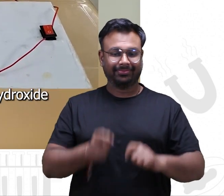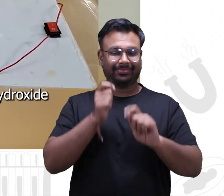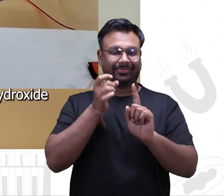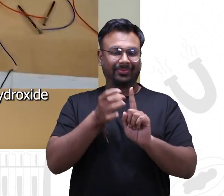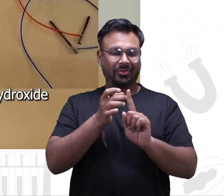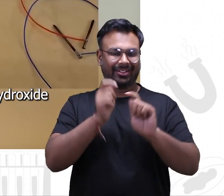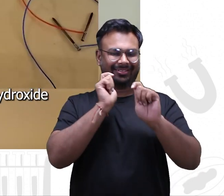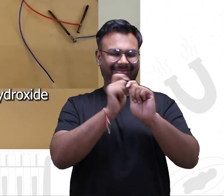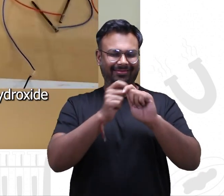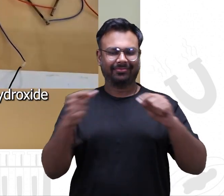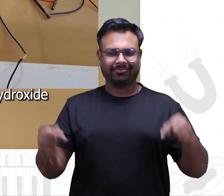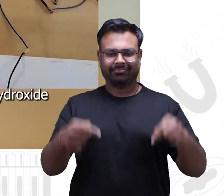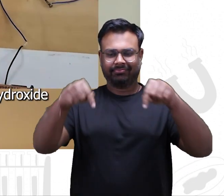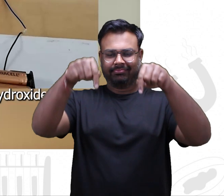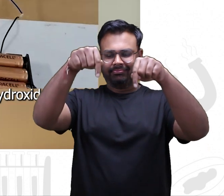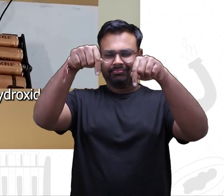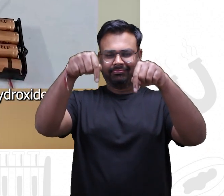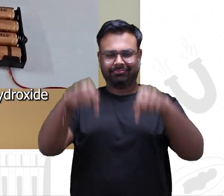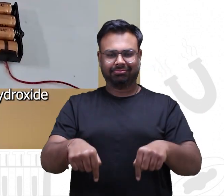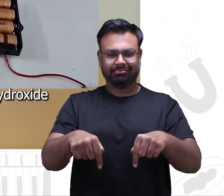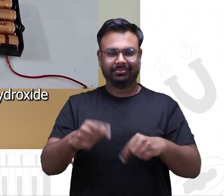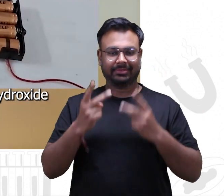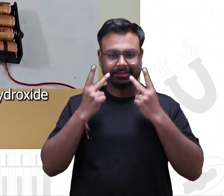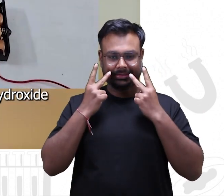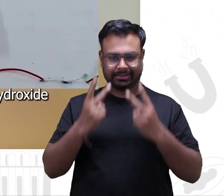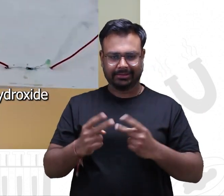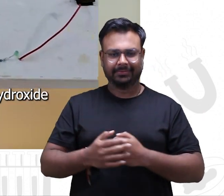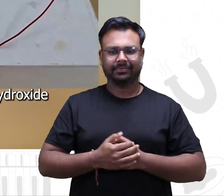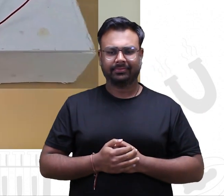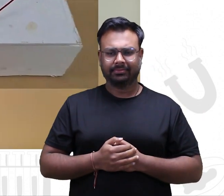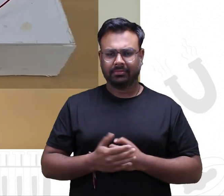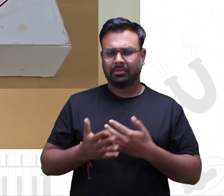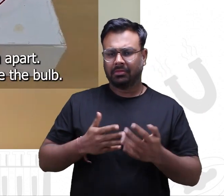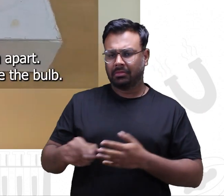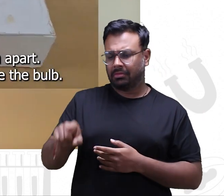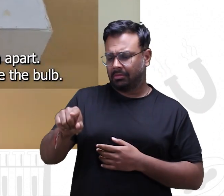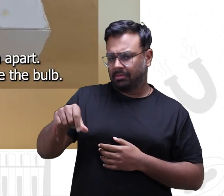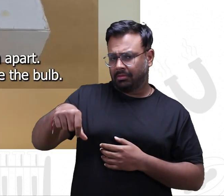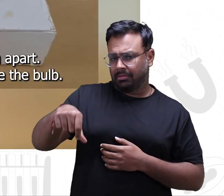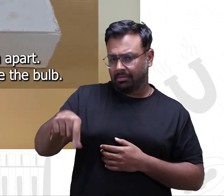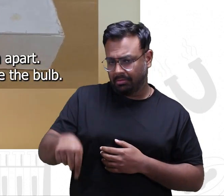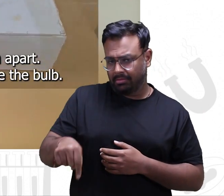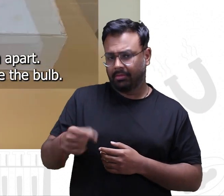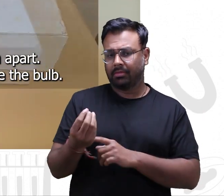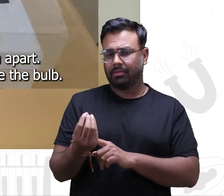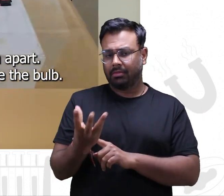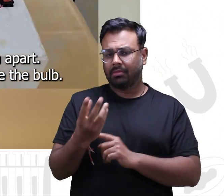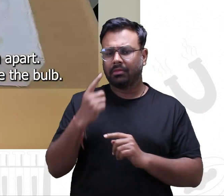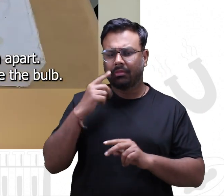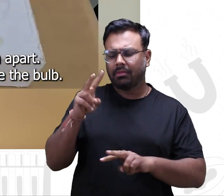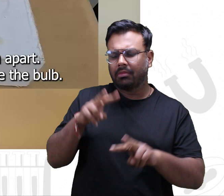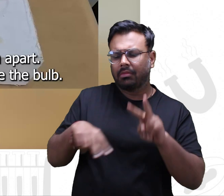is taken. Add 40 ml of solution to the beaker. Then insert the nails into the